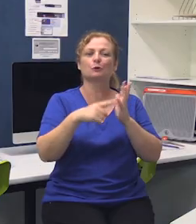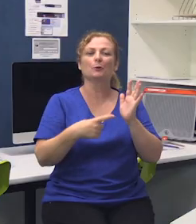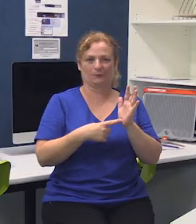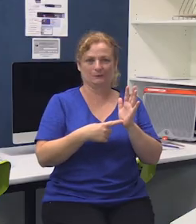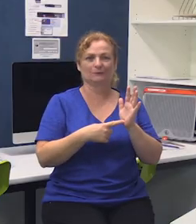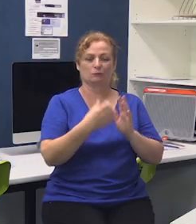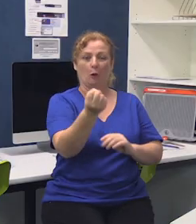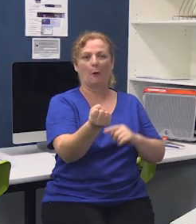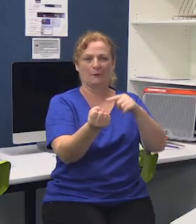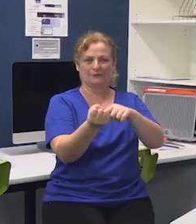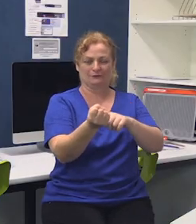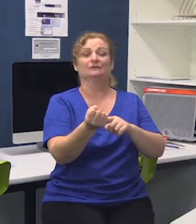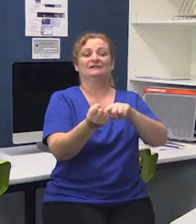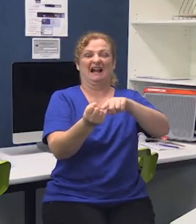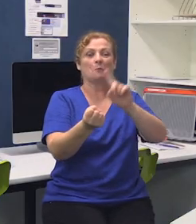is, the motor's spinning.